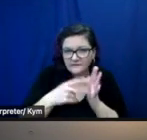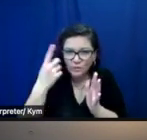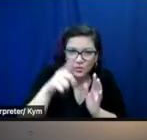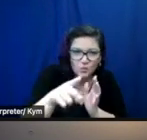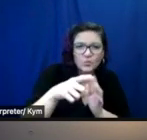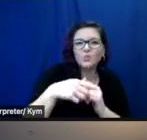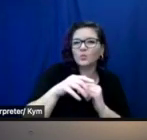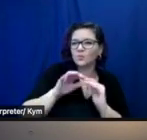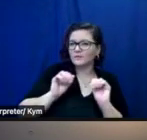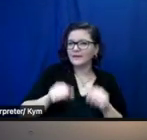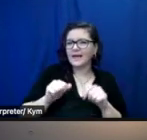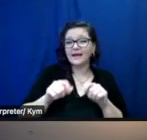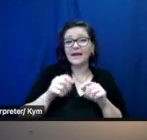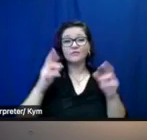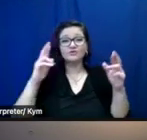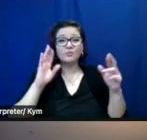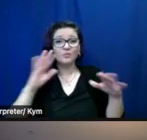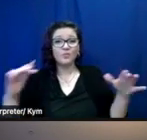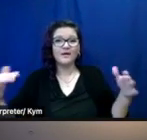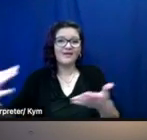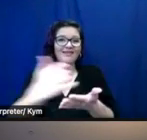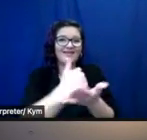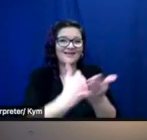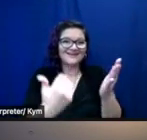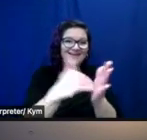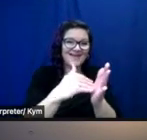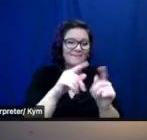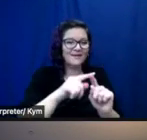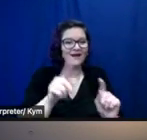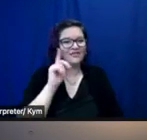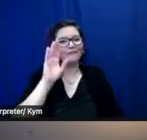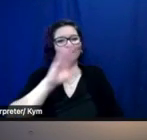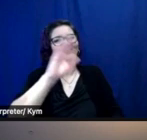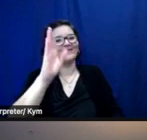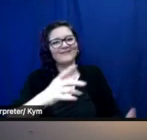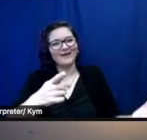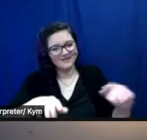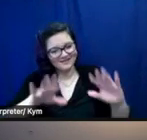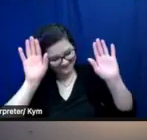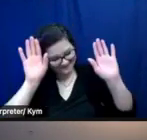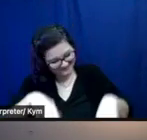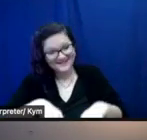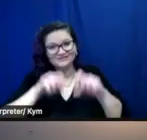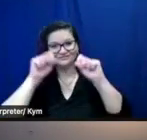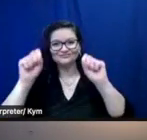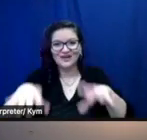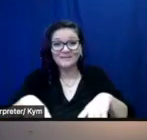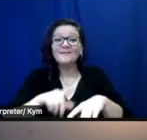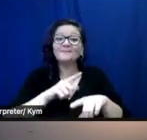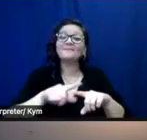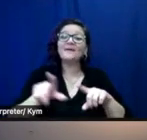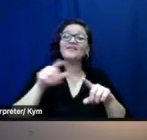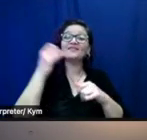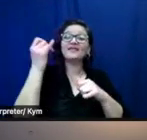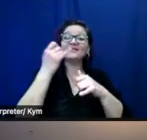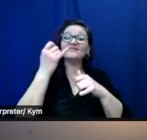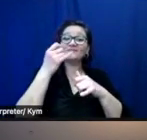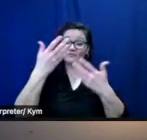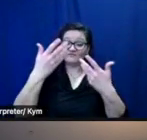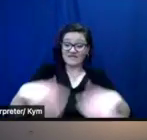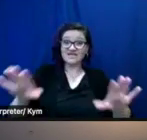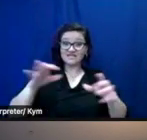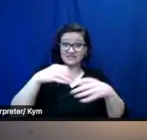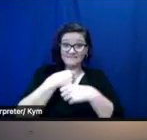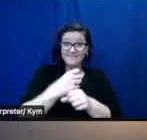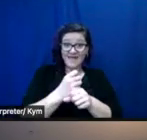get it back together, but I thought that would never happen, so we didn't do that. But this way, you can put the finished piece in your hoop, and you can have it